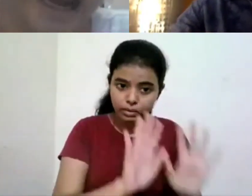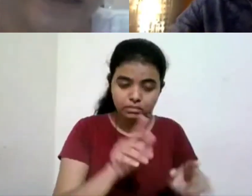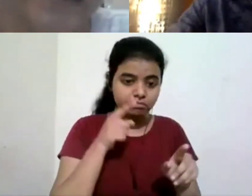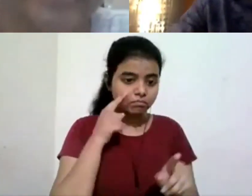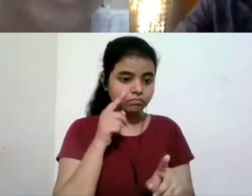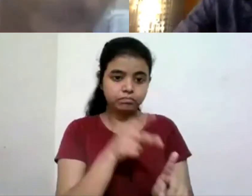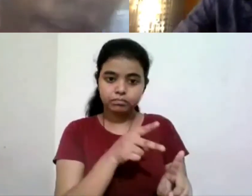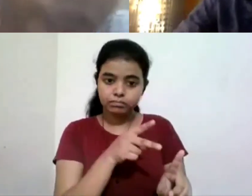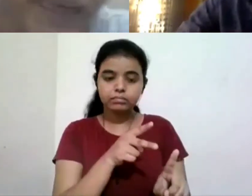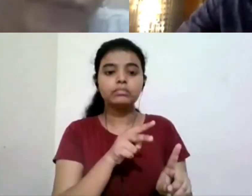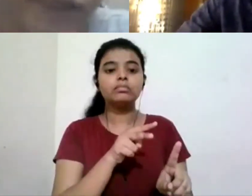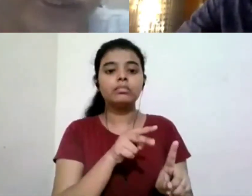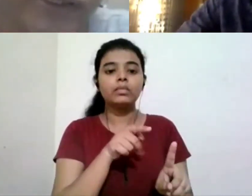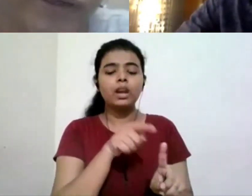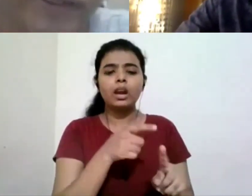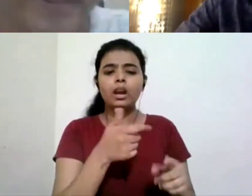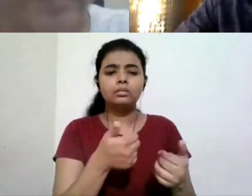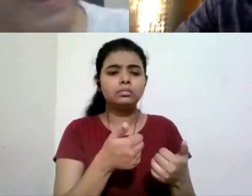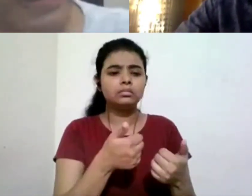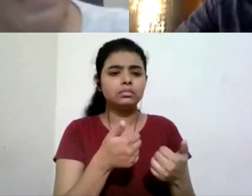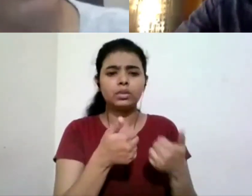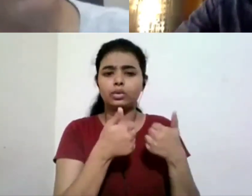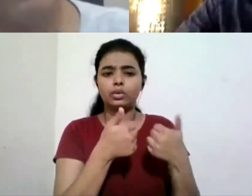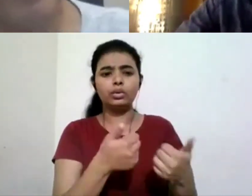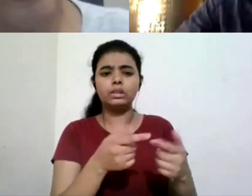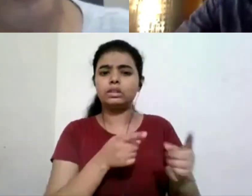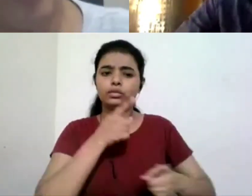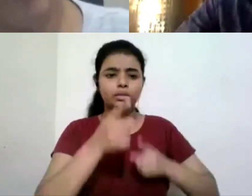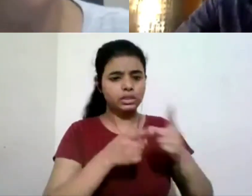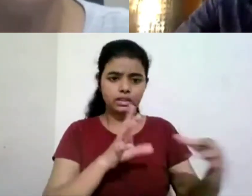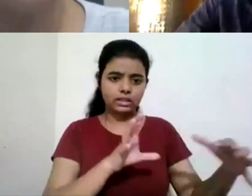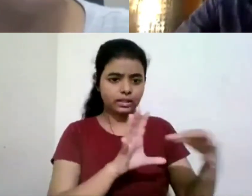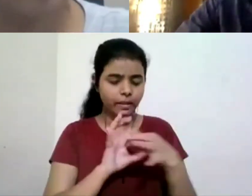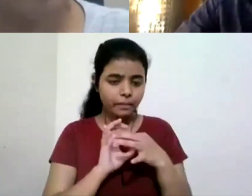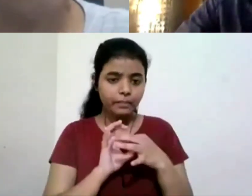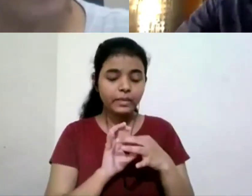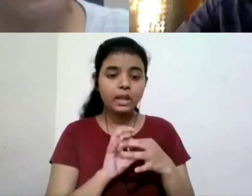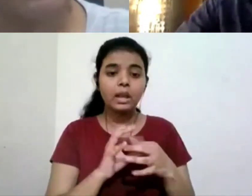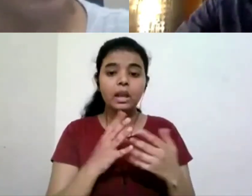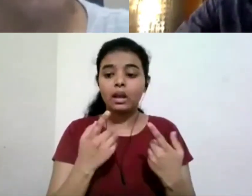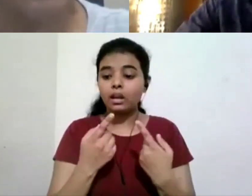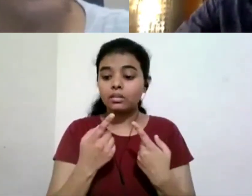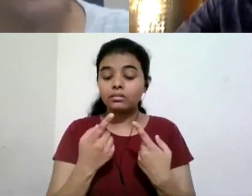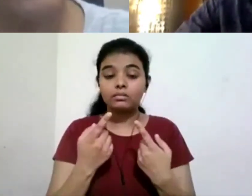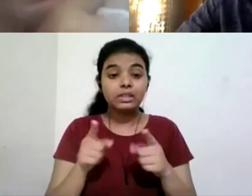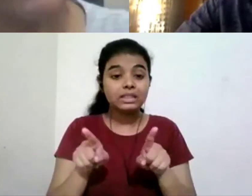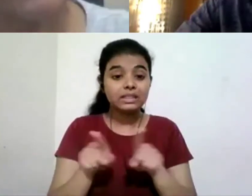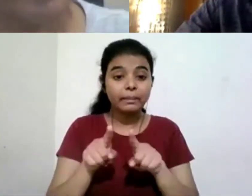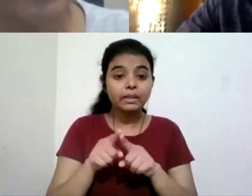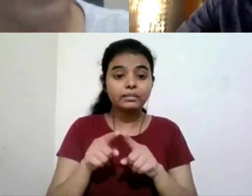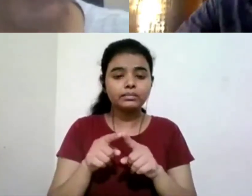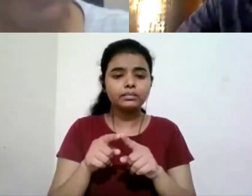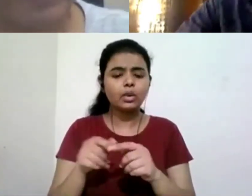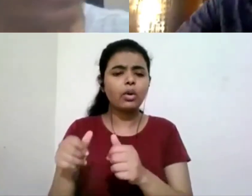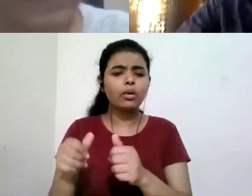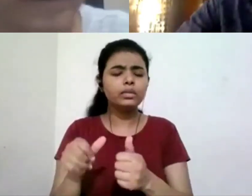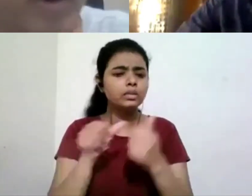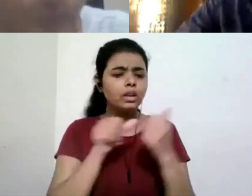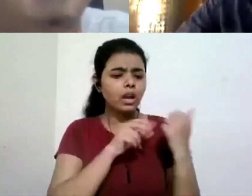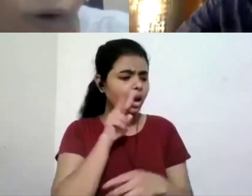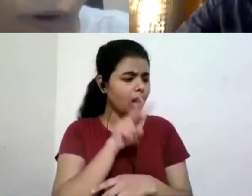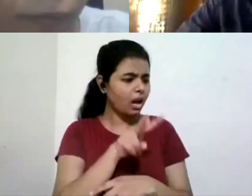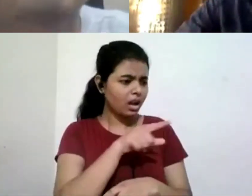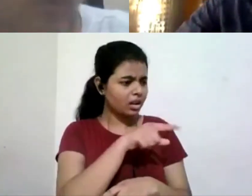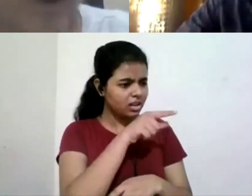particular articulation, it is subject to its criticism. And you can always be going back in another case and saying, this is what this chappie did and